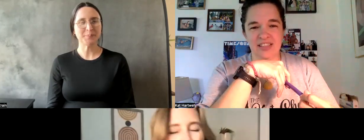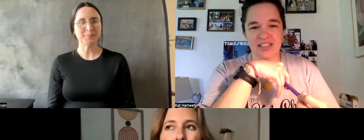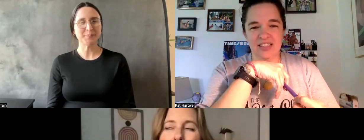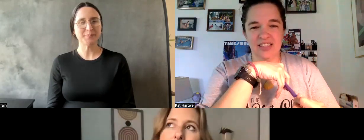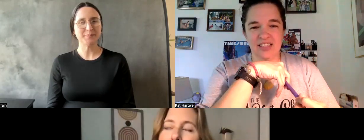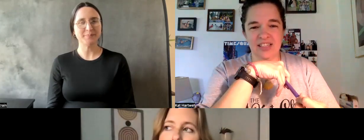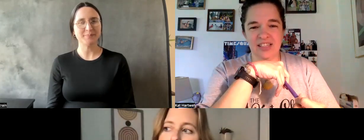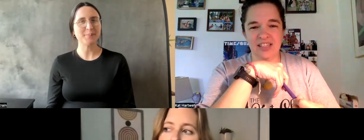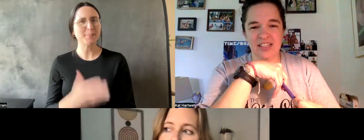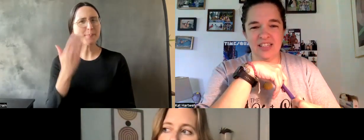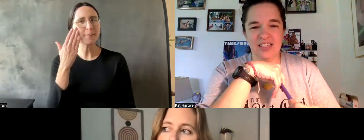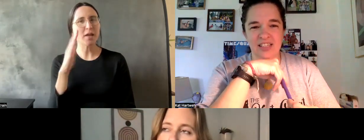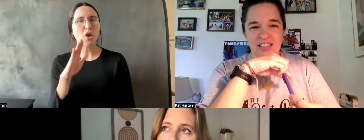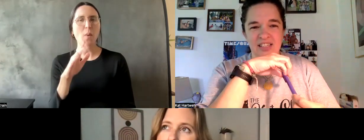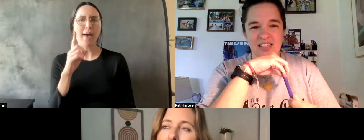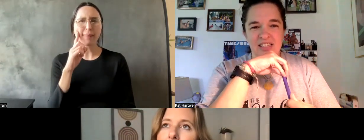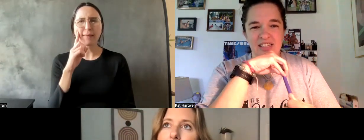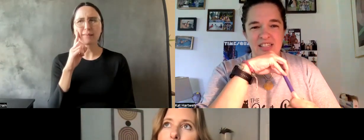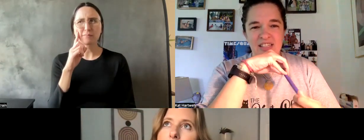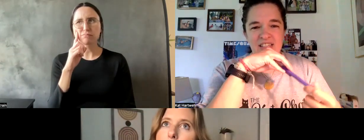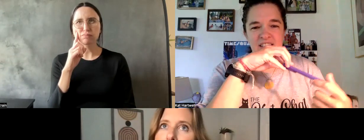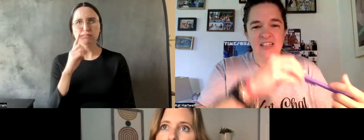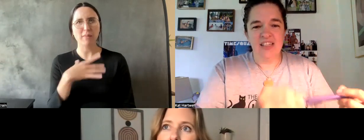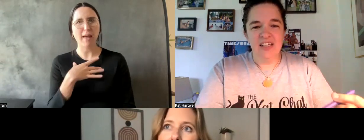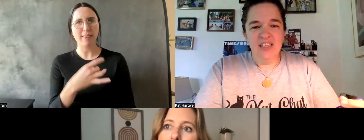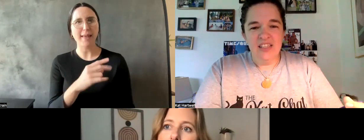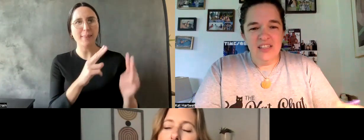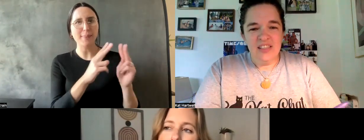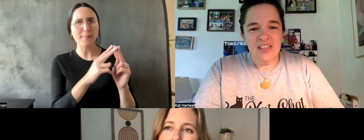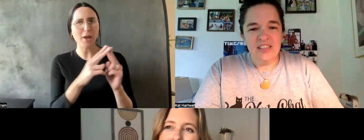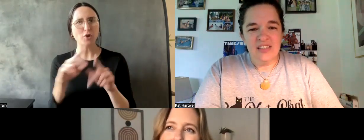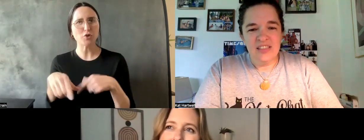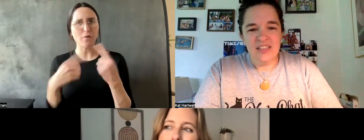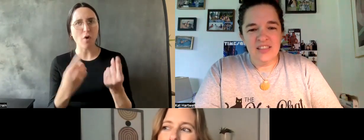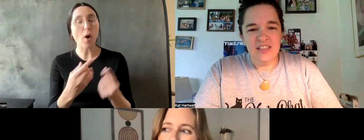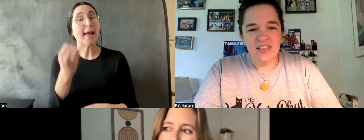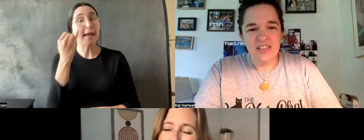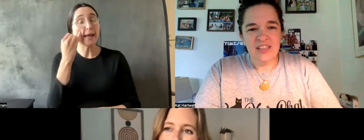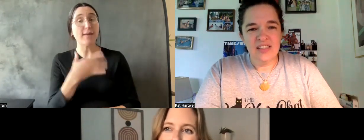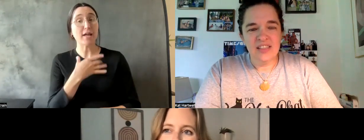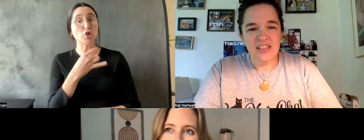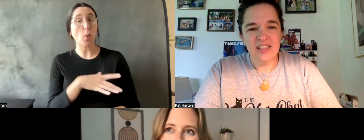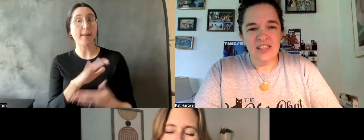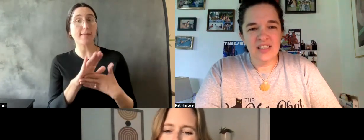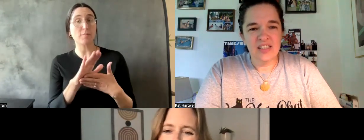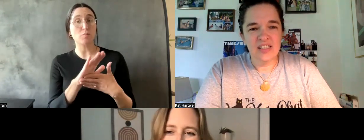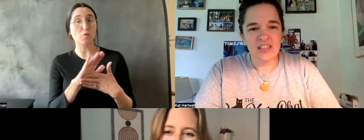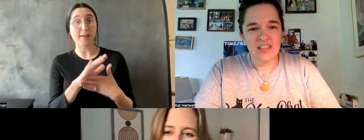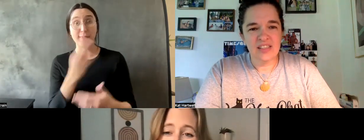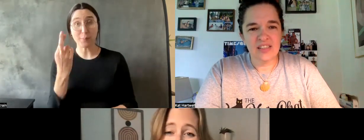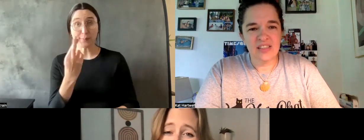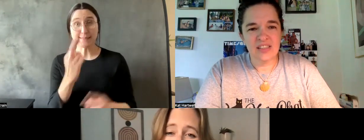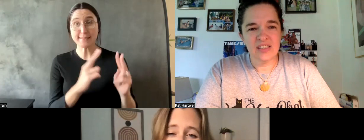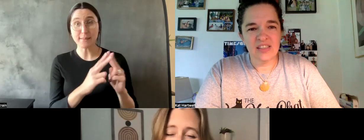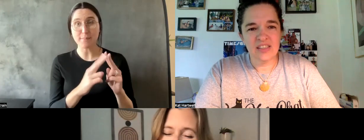I don't know that I've ever had a pairing that I don't like because when I watch a movie and I don't like the movie, it's not typically because the pairing is off. It's usually just